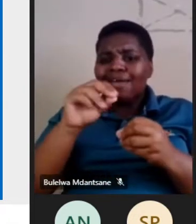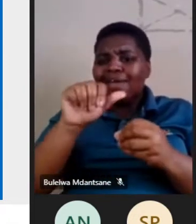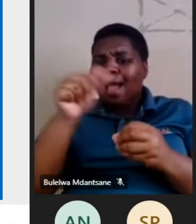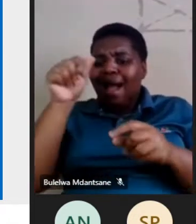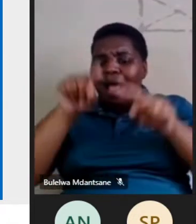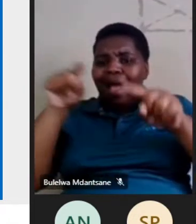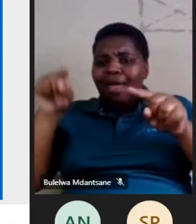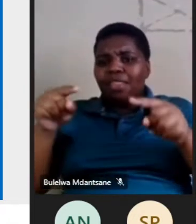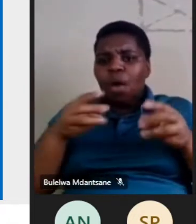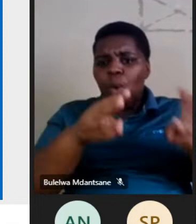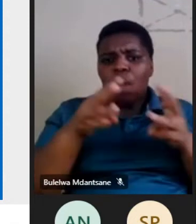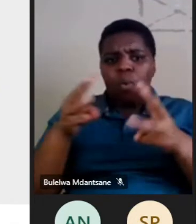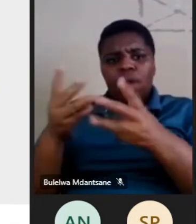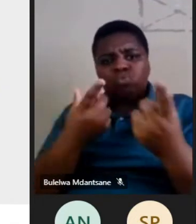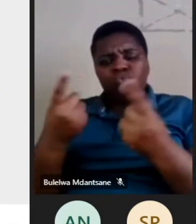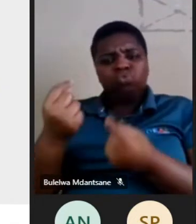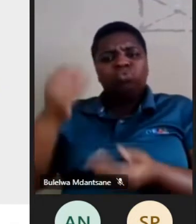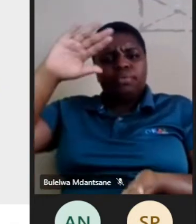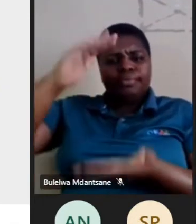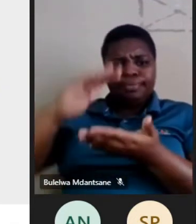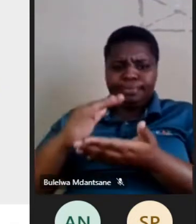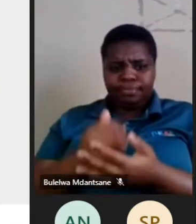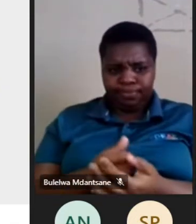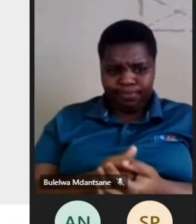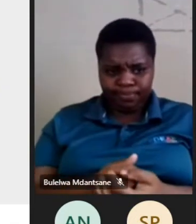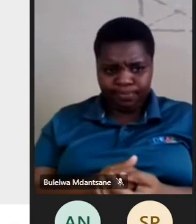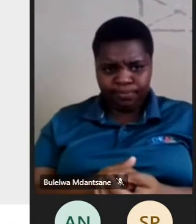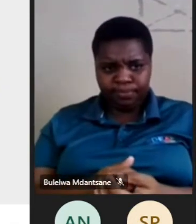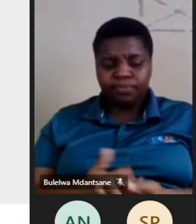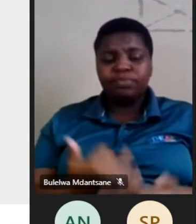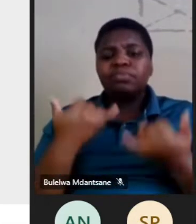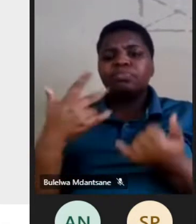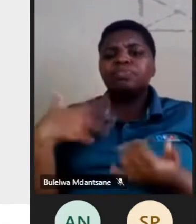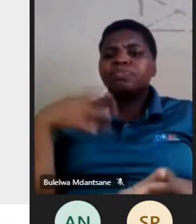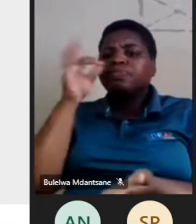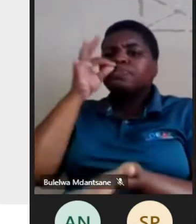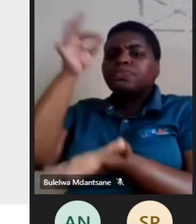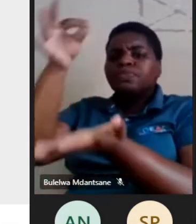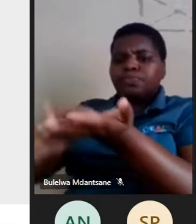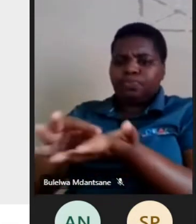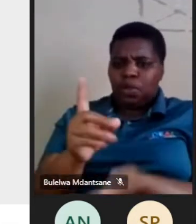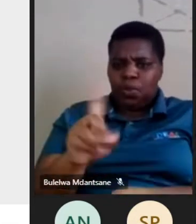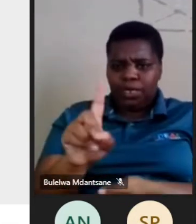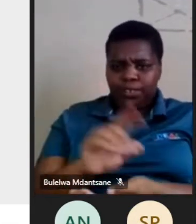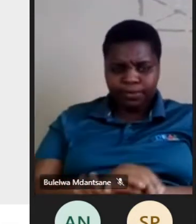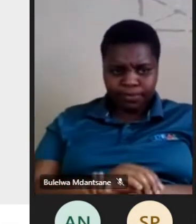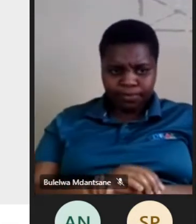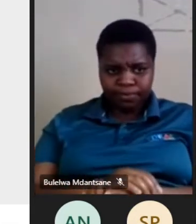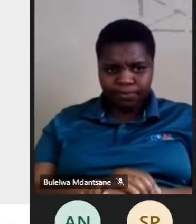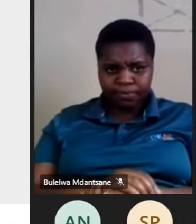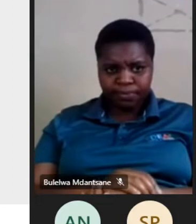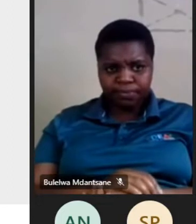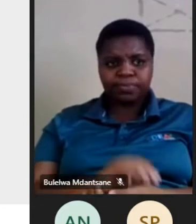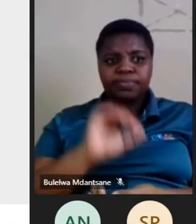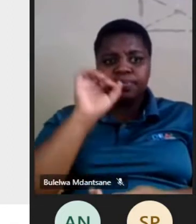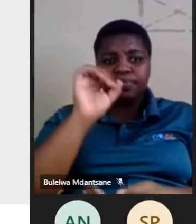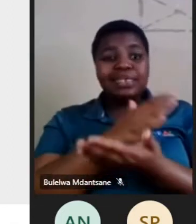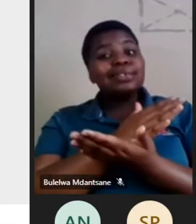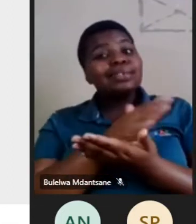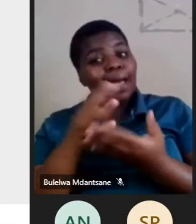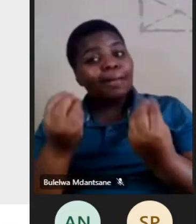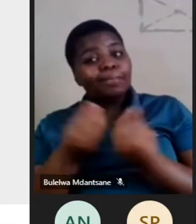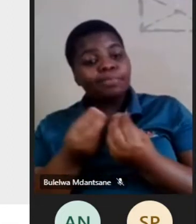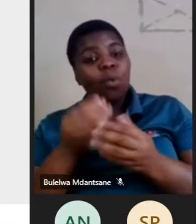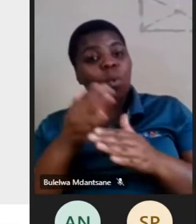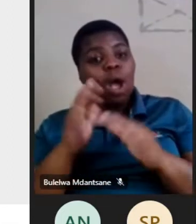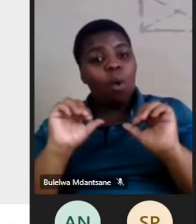down better. And now in closing, what would I recommend? First of all, there were some things that worked. So for instance, the campus